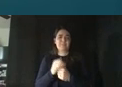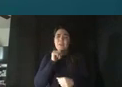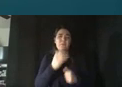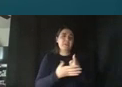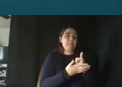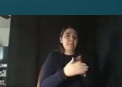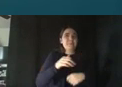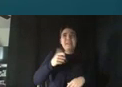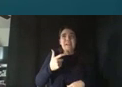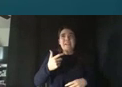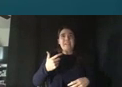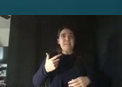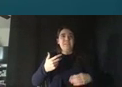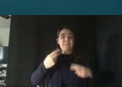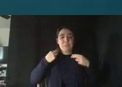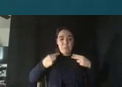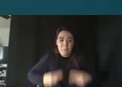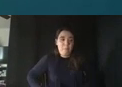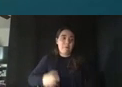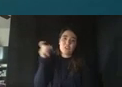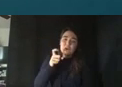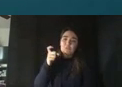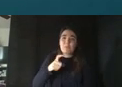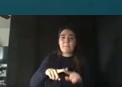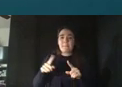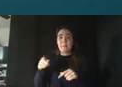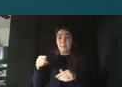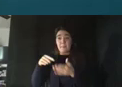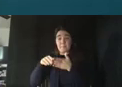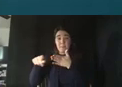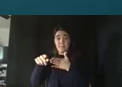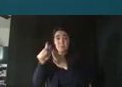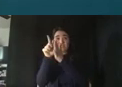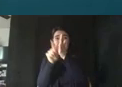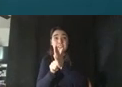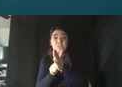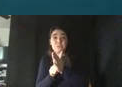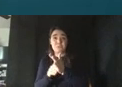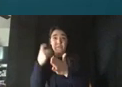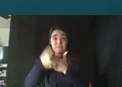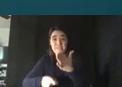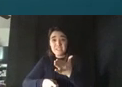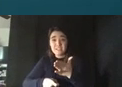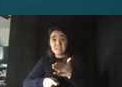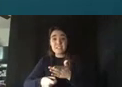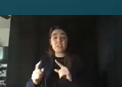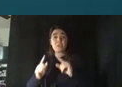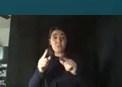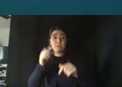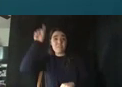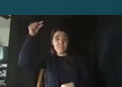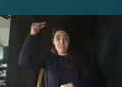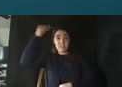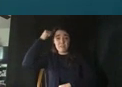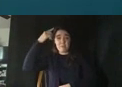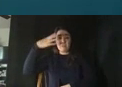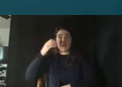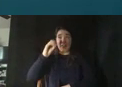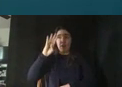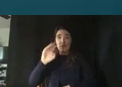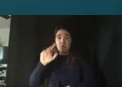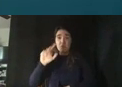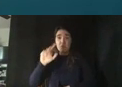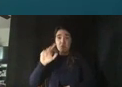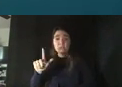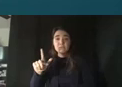human being should do. But they also paid for the legal fees, and they went to the government of Kabul to make sure they would